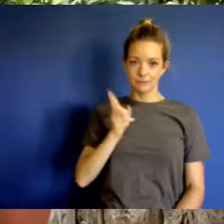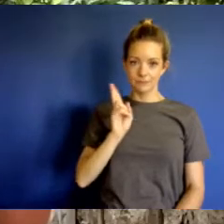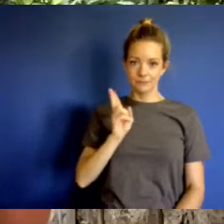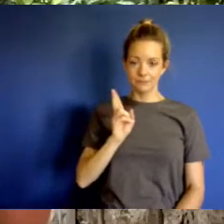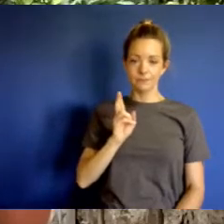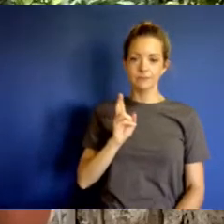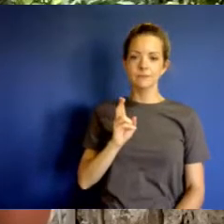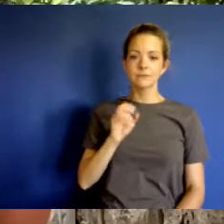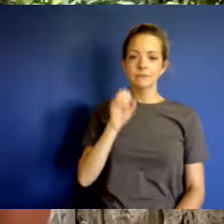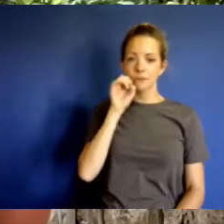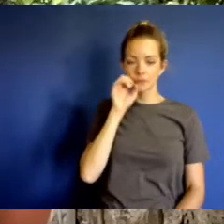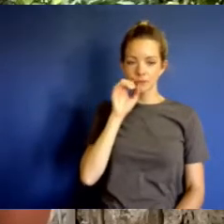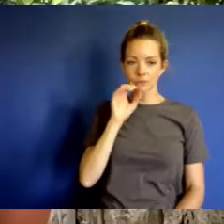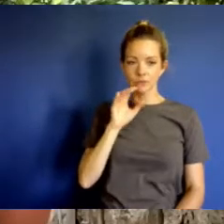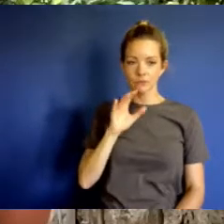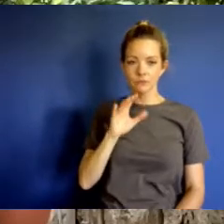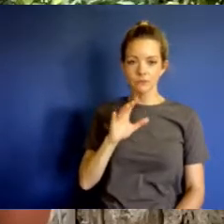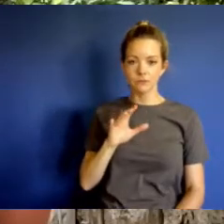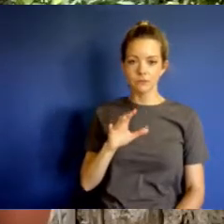Again,